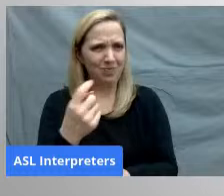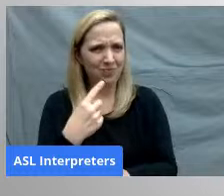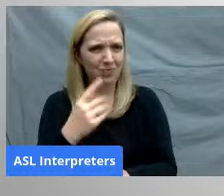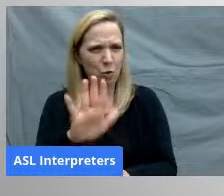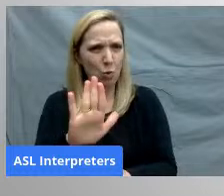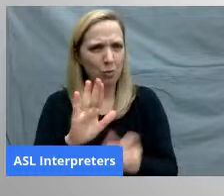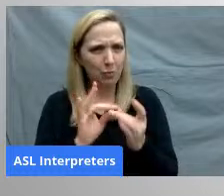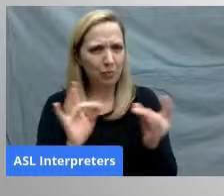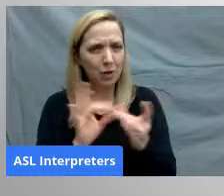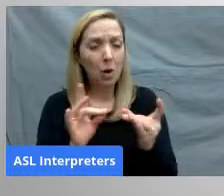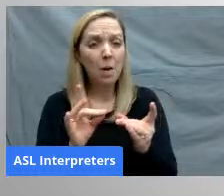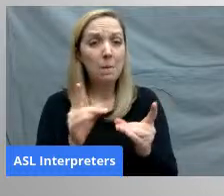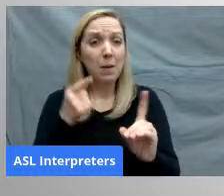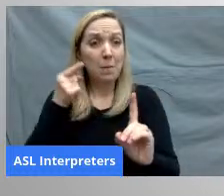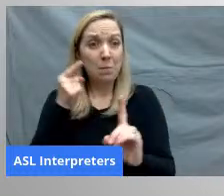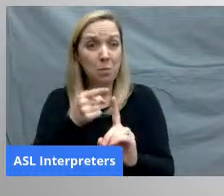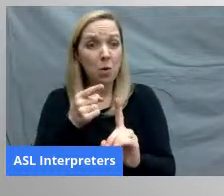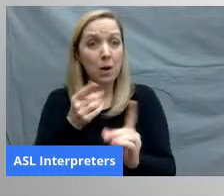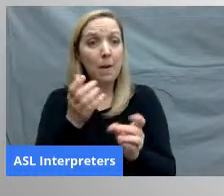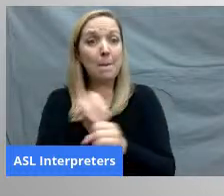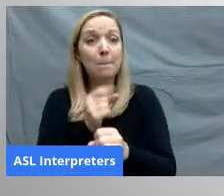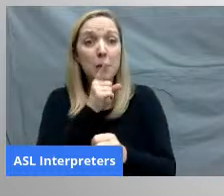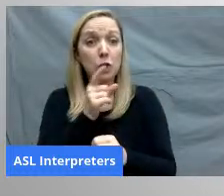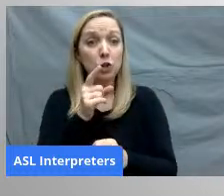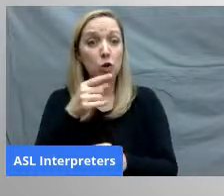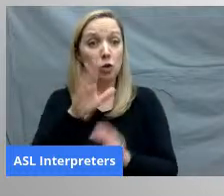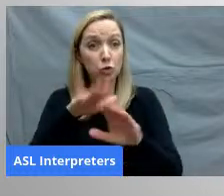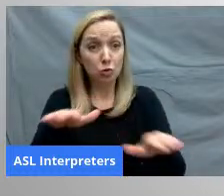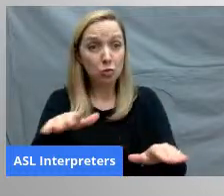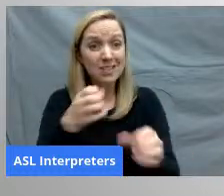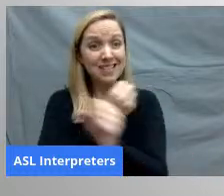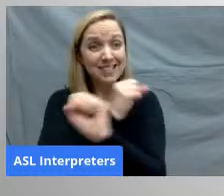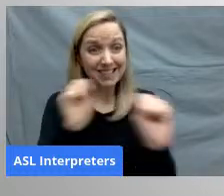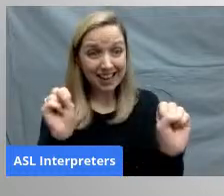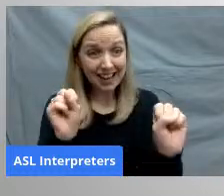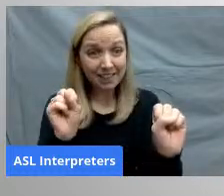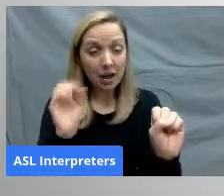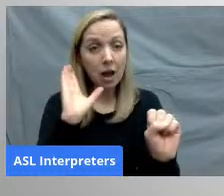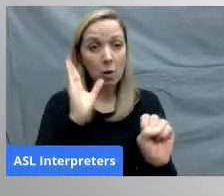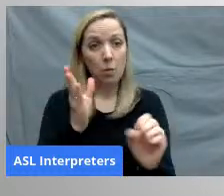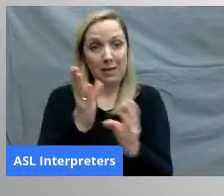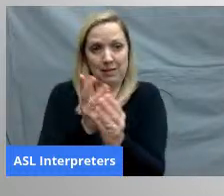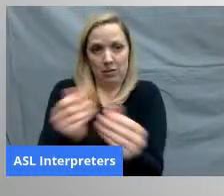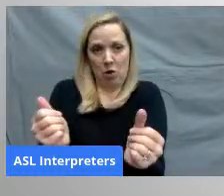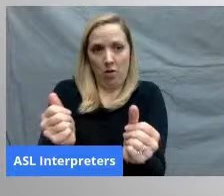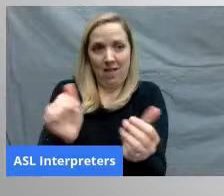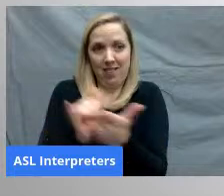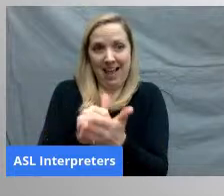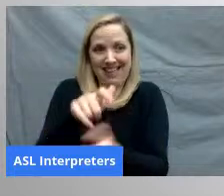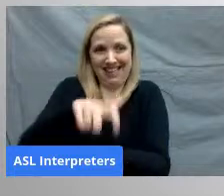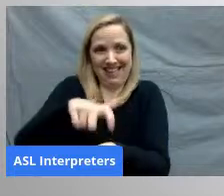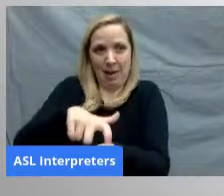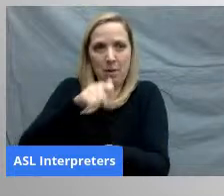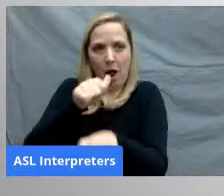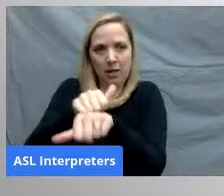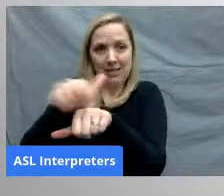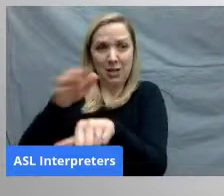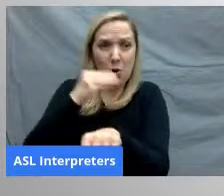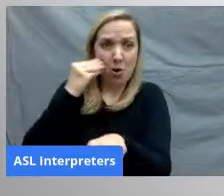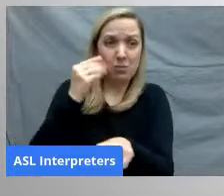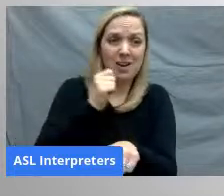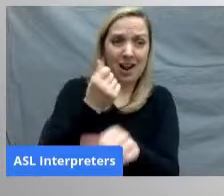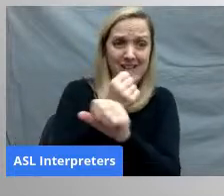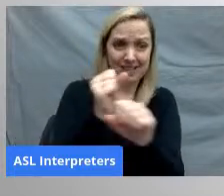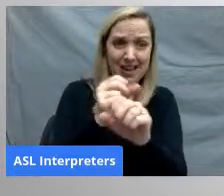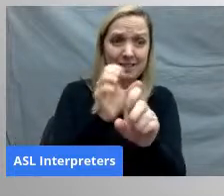we just want to make sure that the kids are safe and that that it gets rectified in that situation and they're not returning back to an unsafe situation.